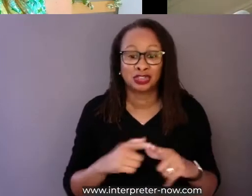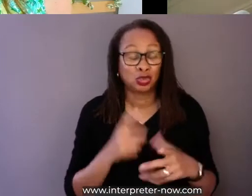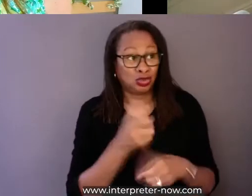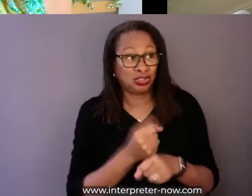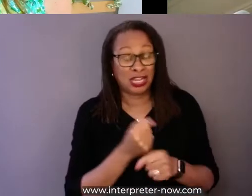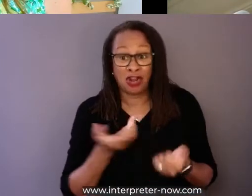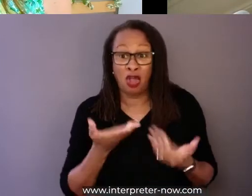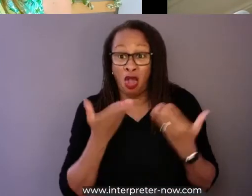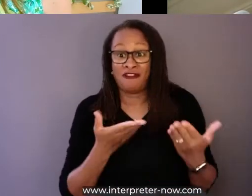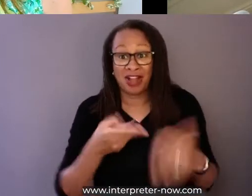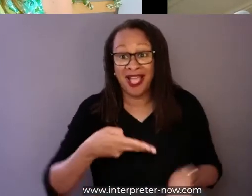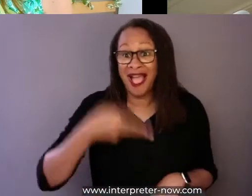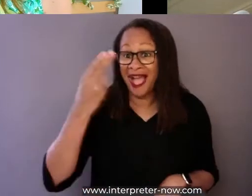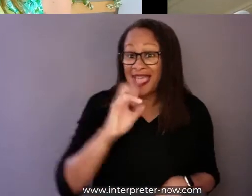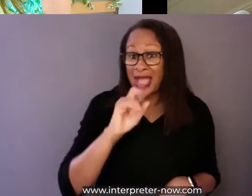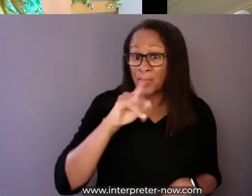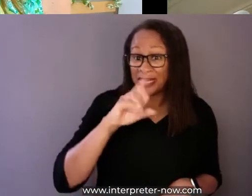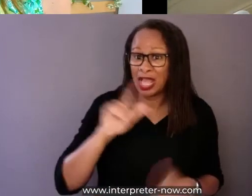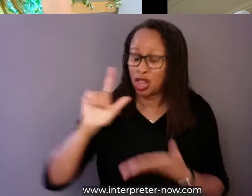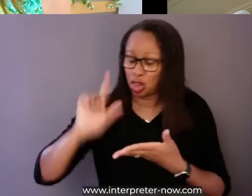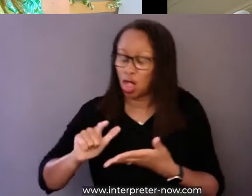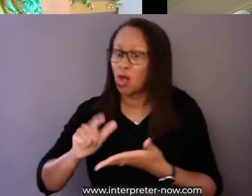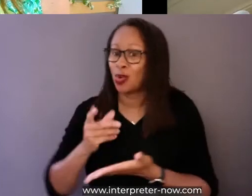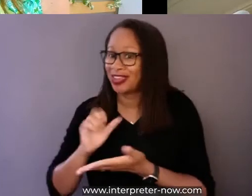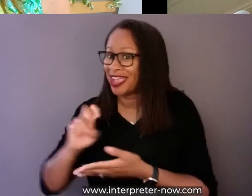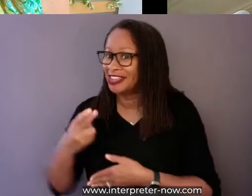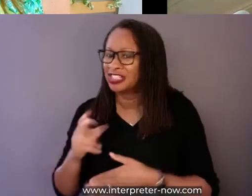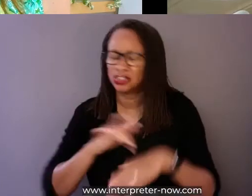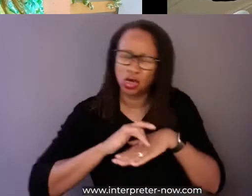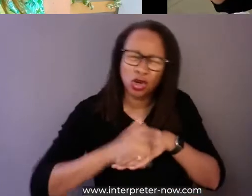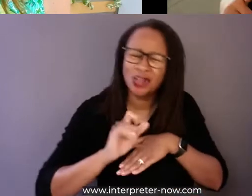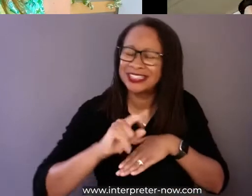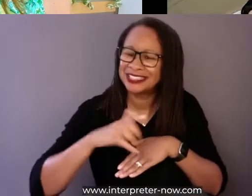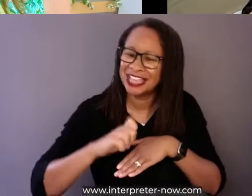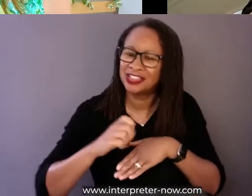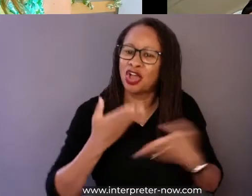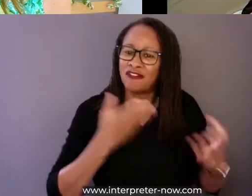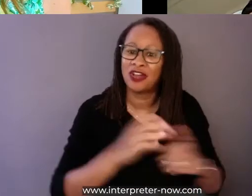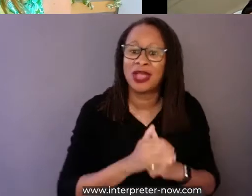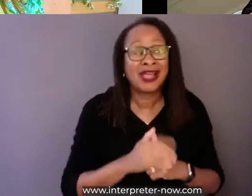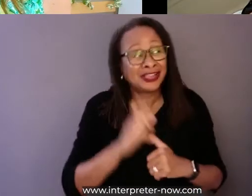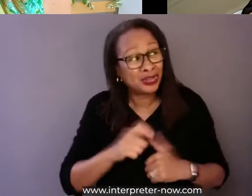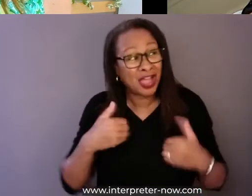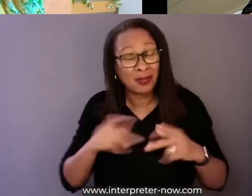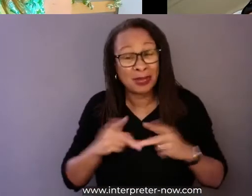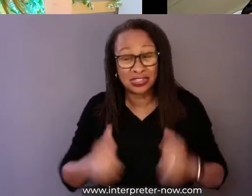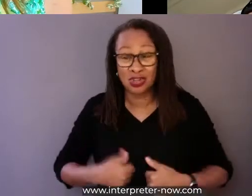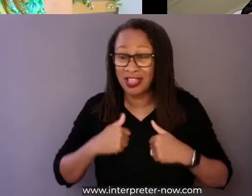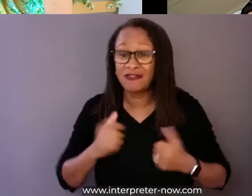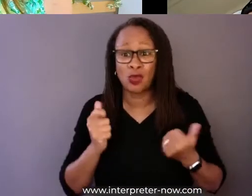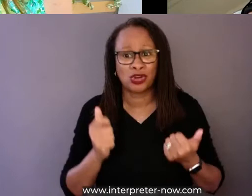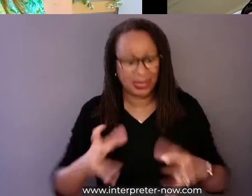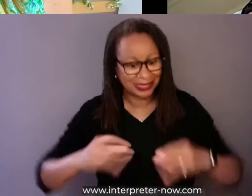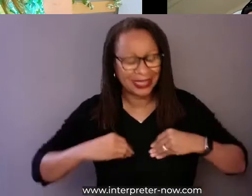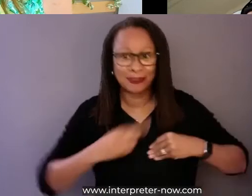that was high on equity and low on cash, which are typically those early stage offers, you had to be at a place in your life where you could take on a lot of risk.